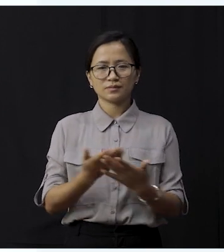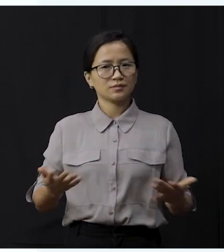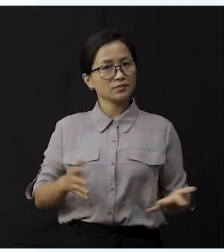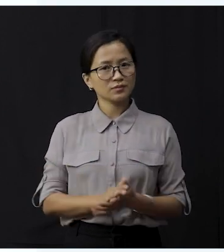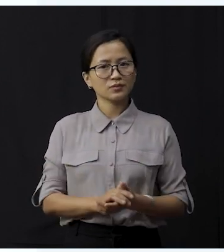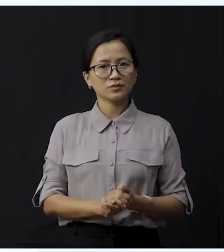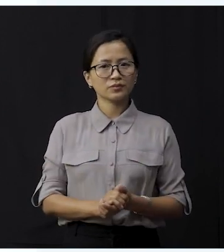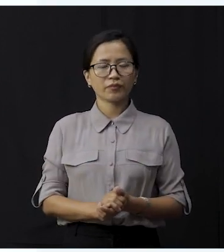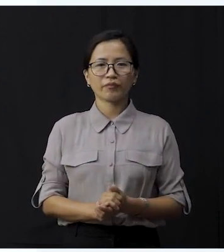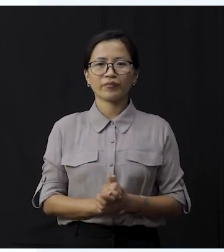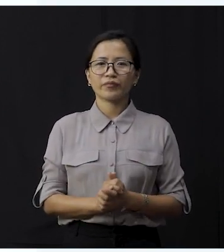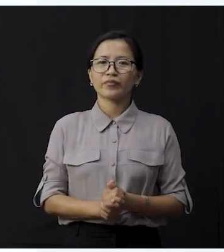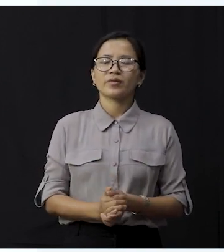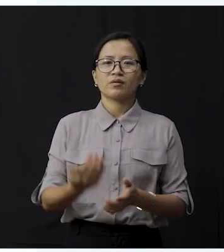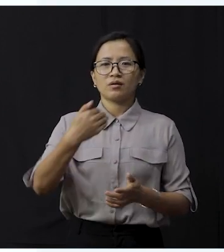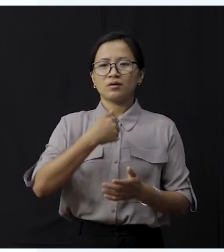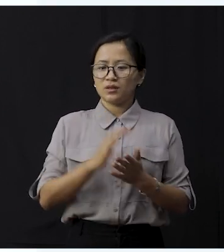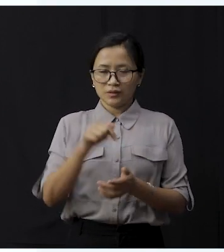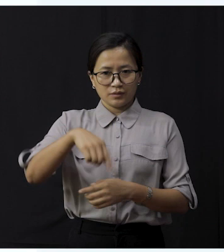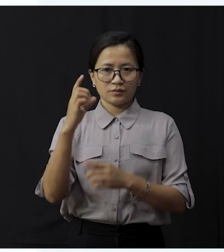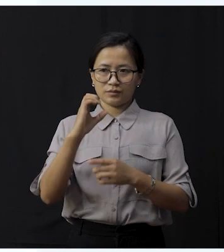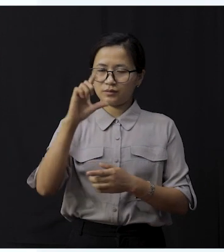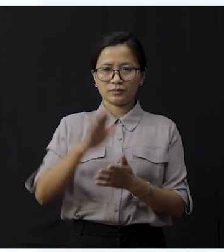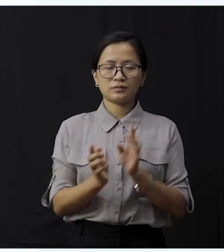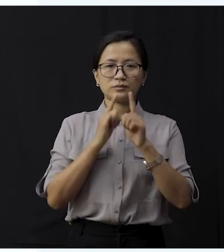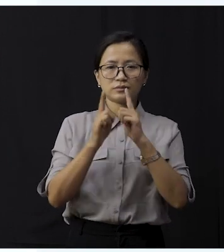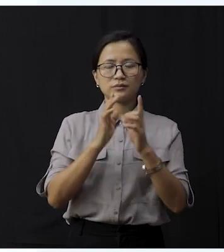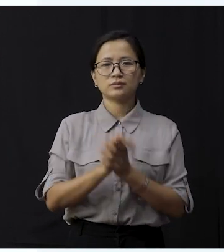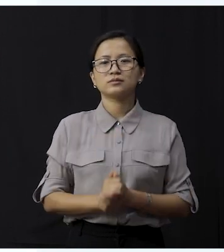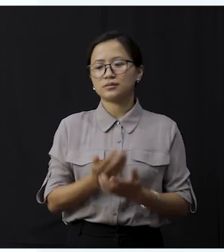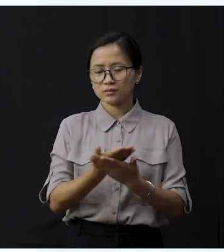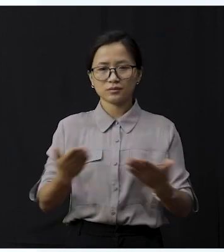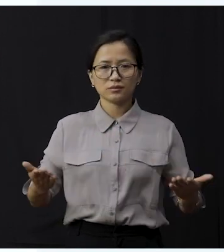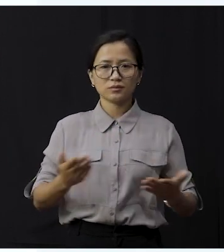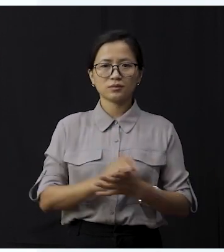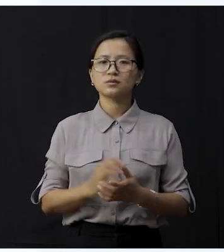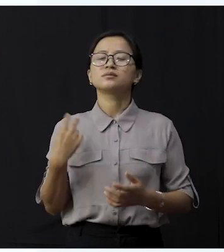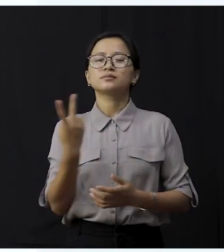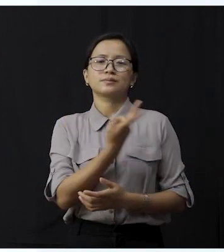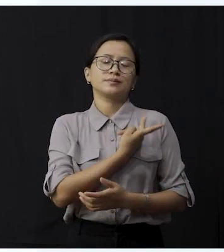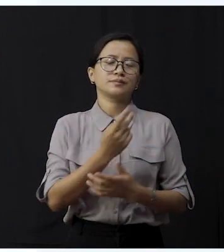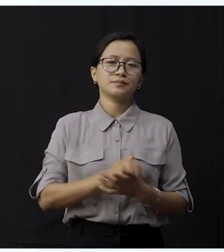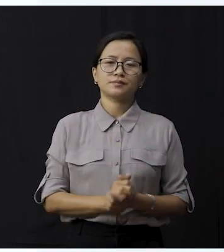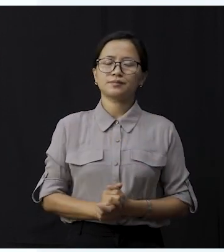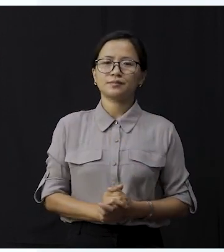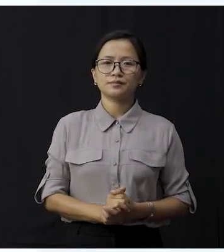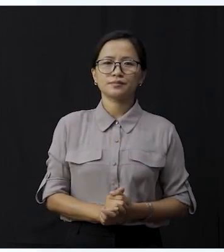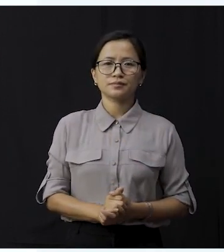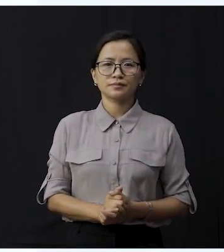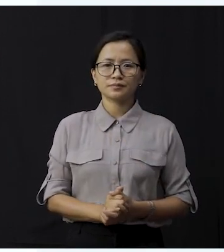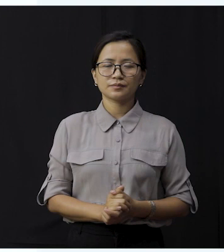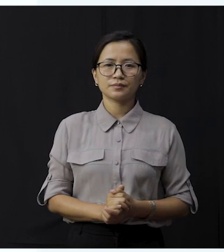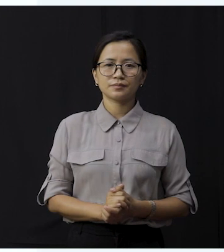things that belongs to me. And in today's class, we will be discussing about the things that belongs to us.